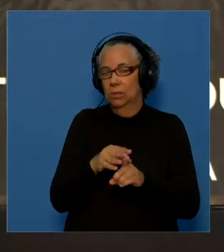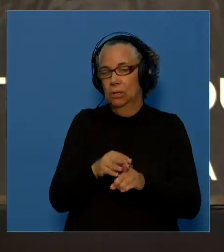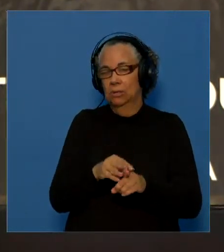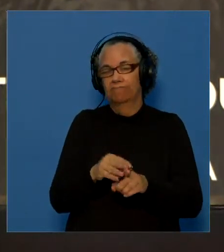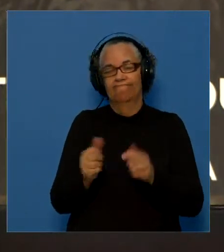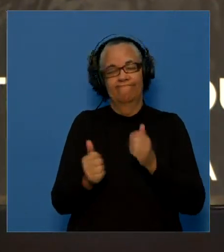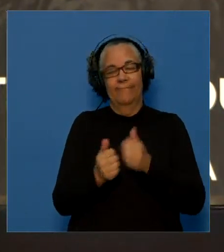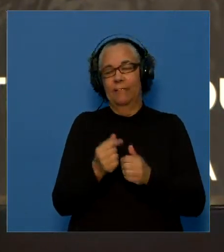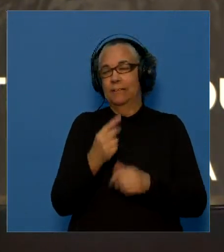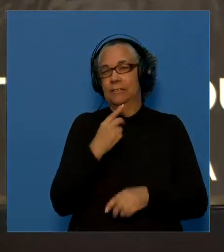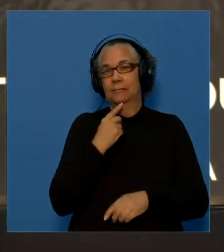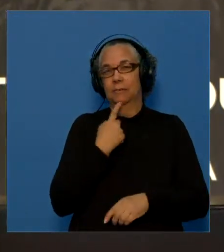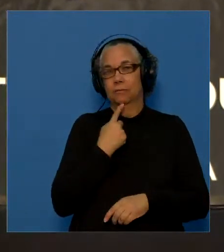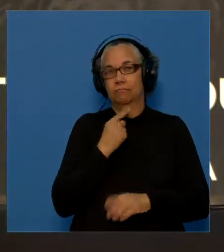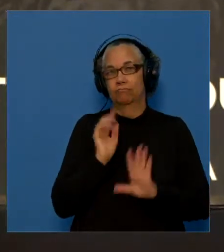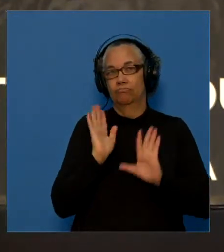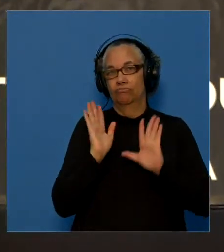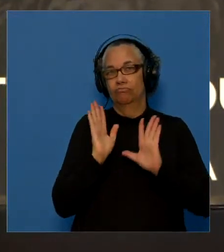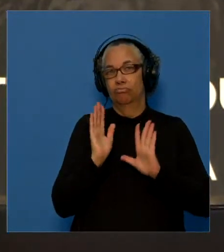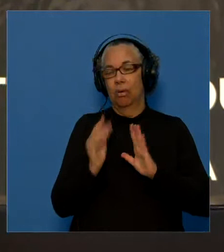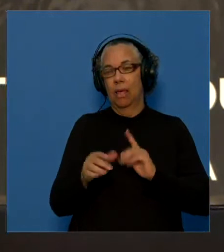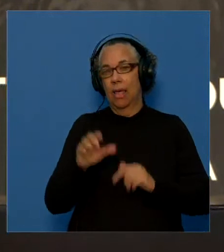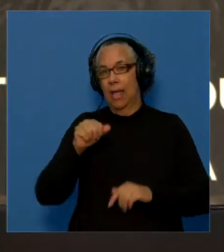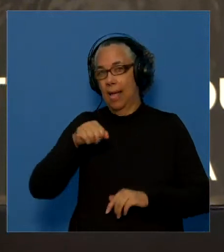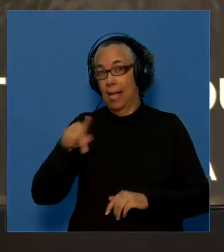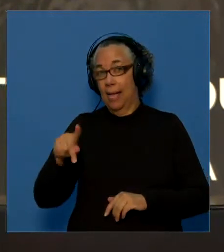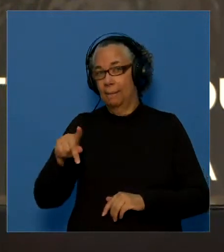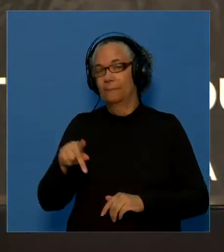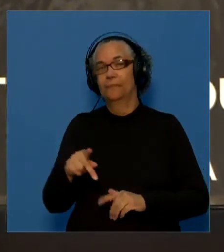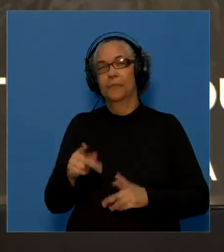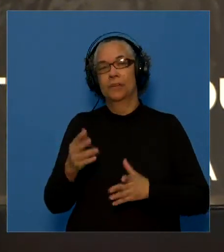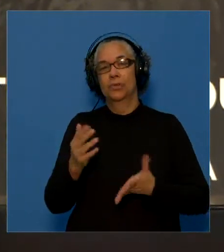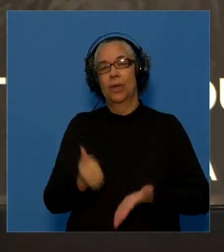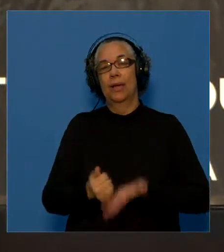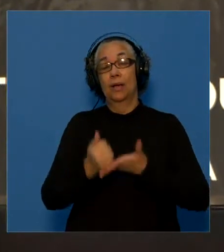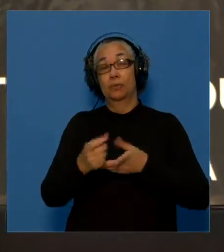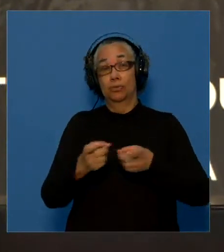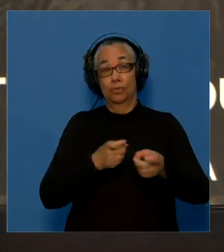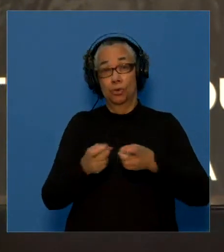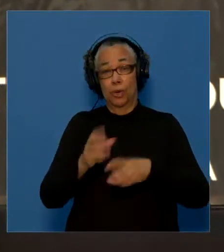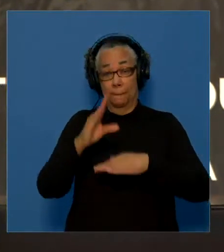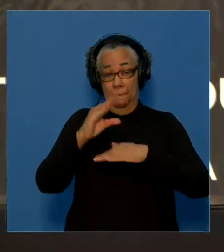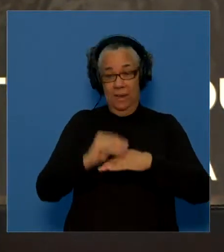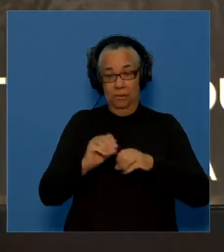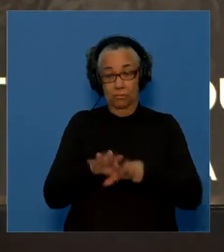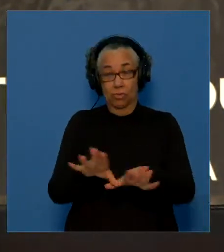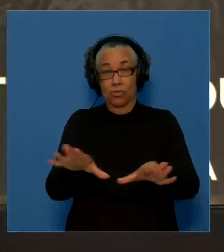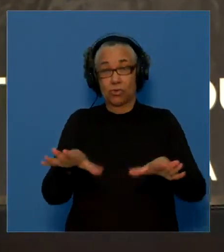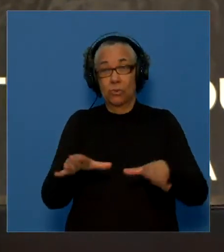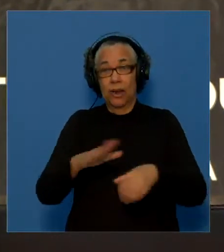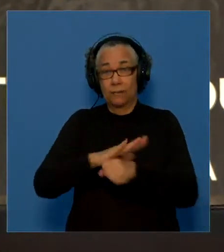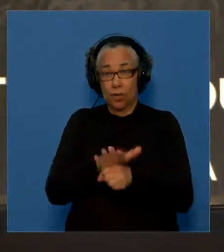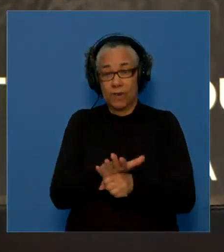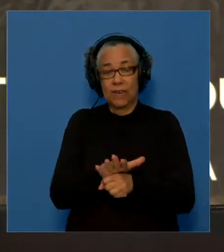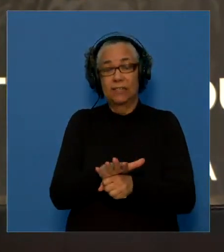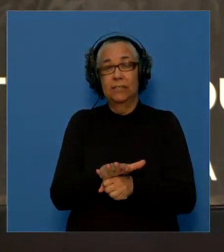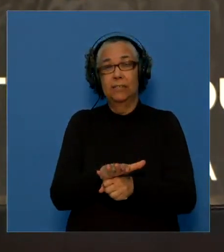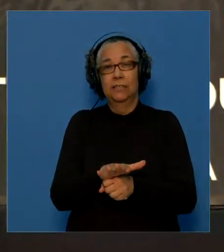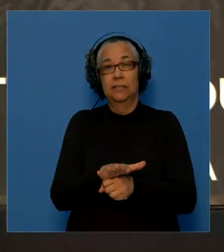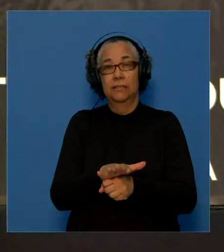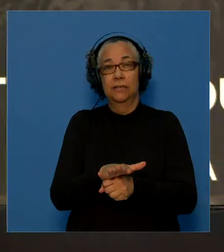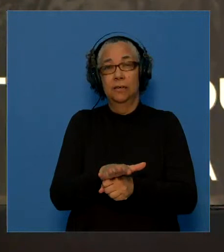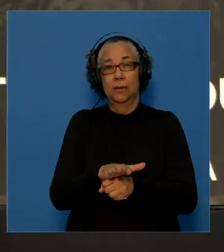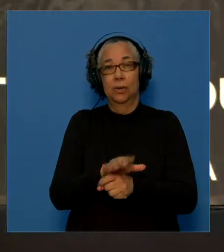applications available anywhere in the world for helping to control and minimize the spread of COVID-19.